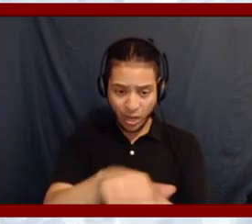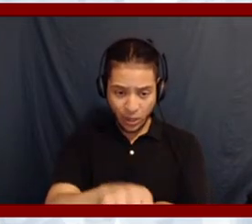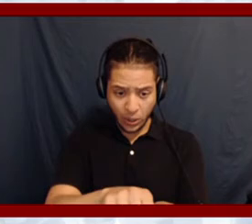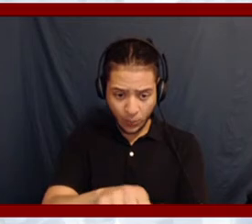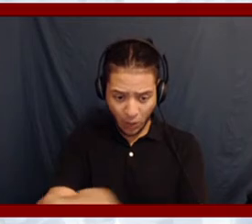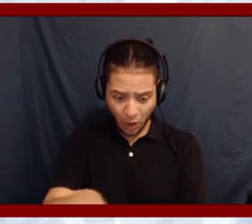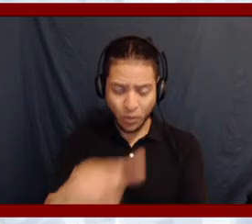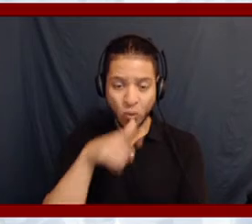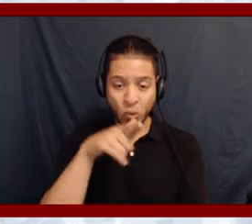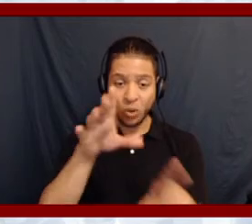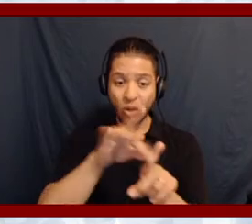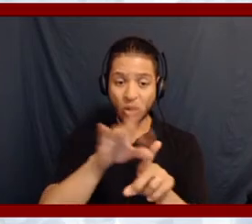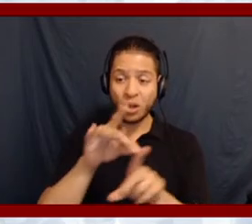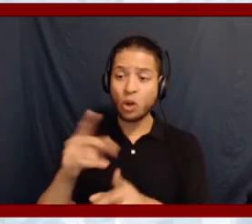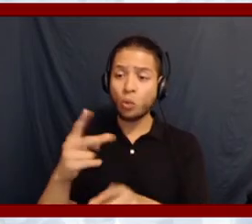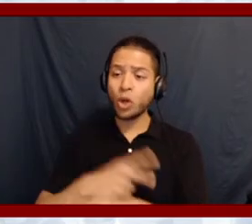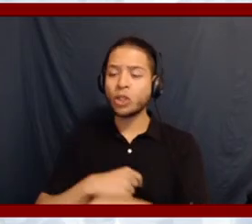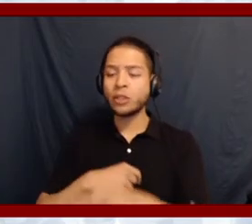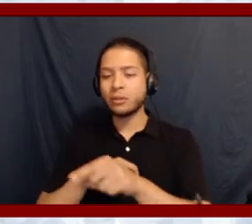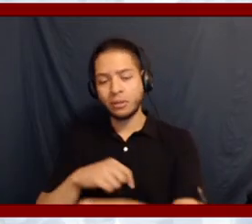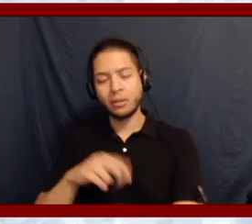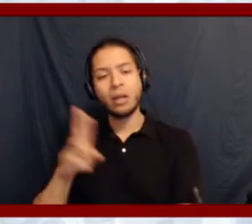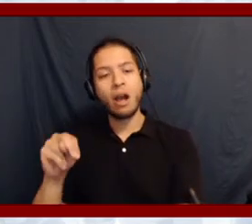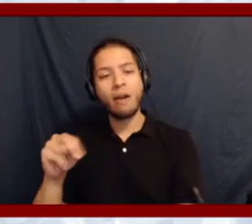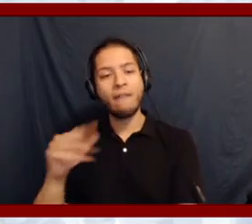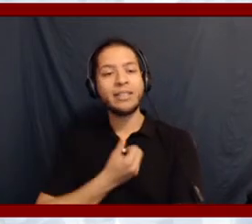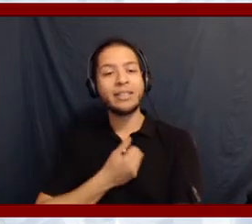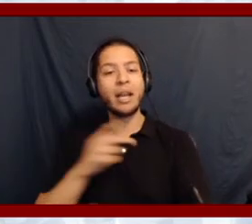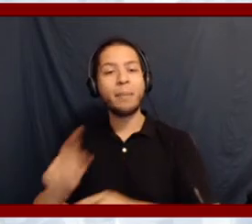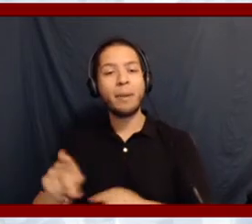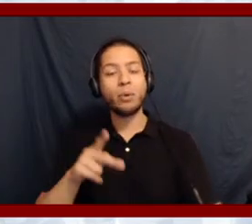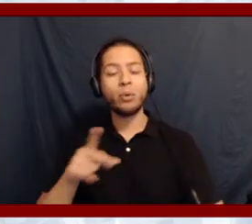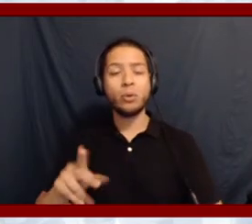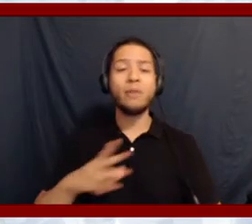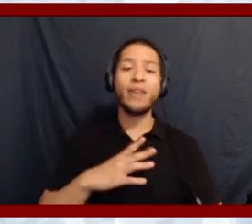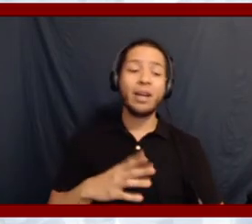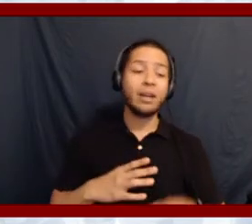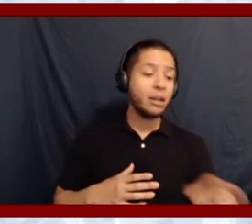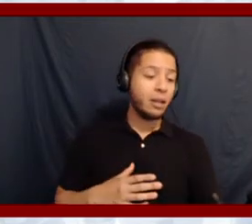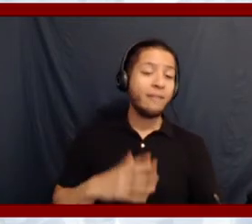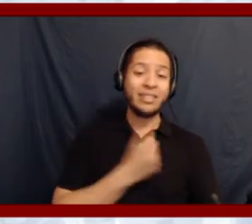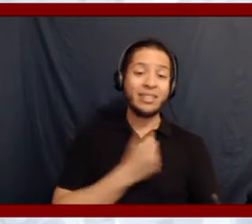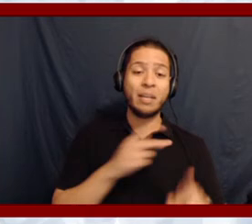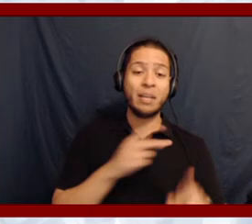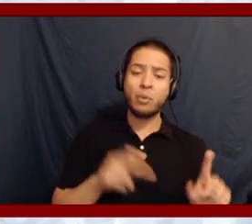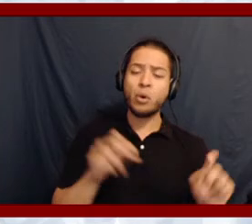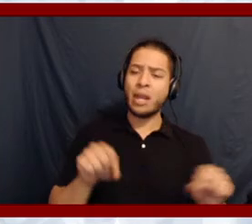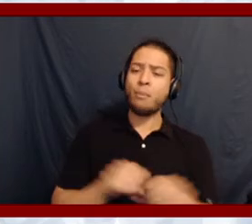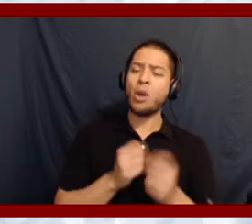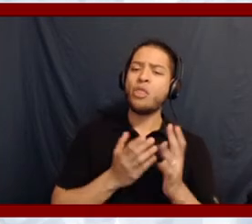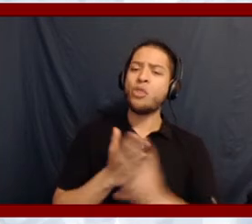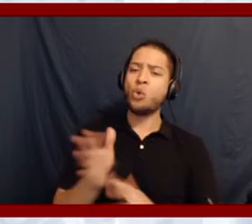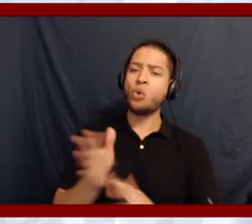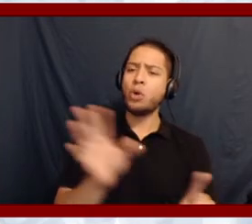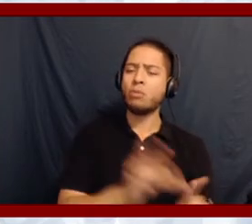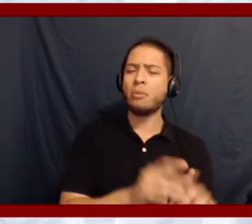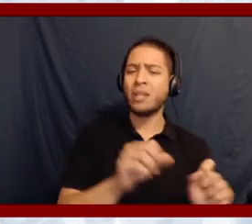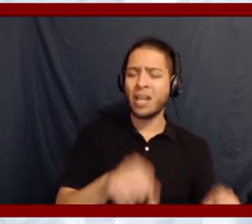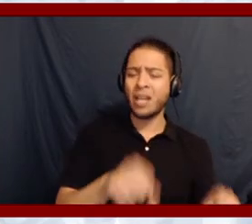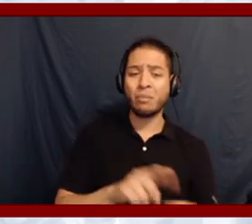unvaccinated. So even though you can have a breakthrough infection, it's an entirely different situation between the vaccinated and the